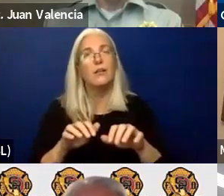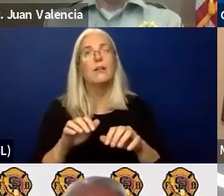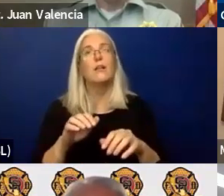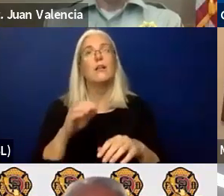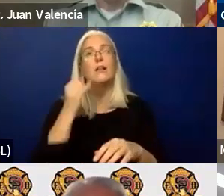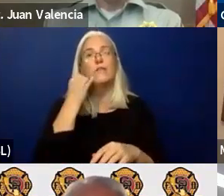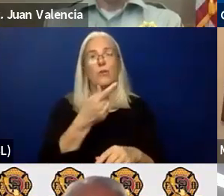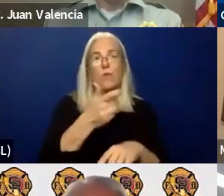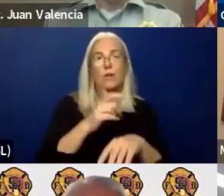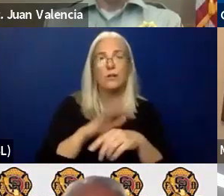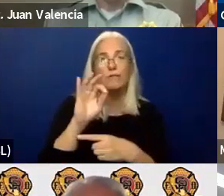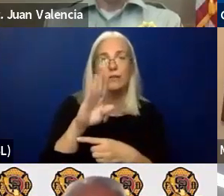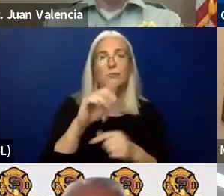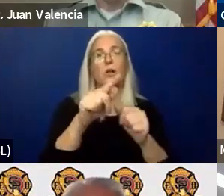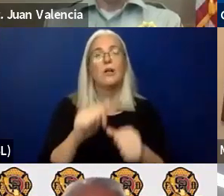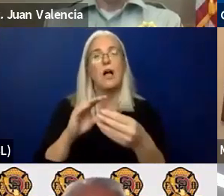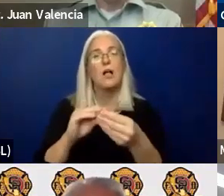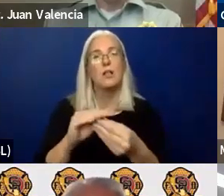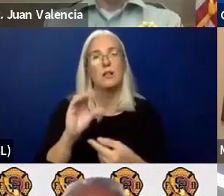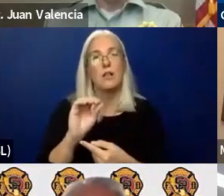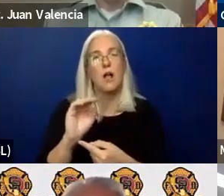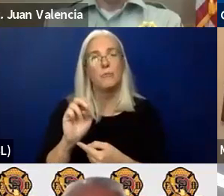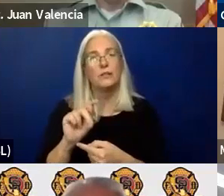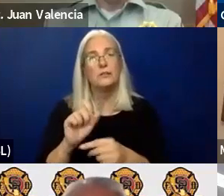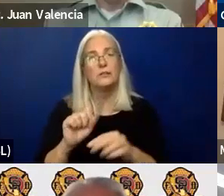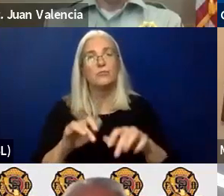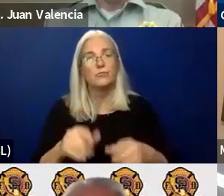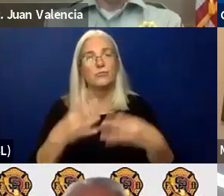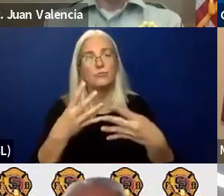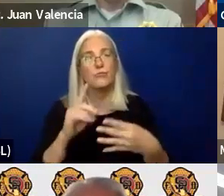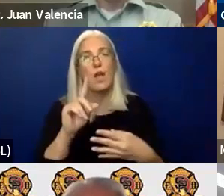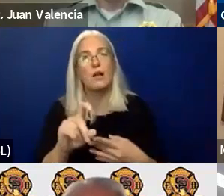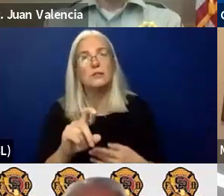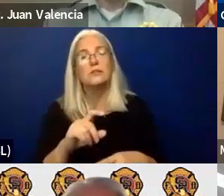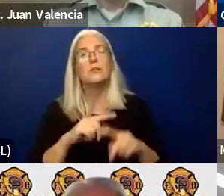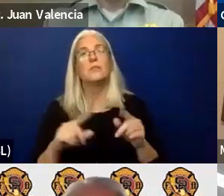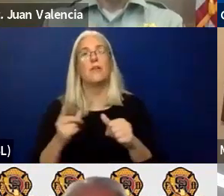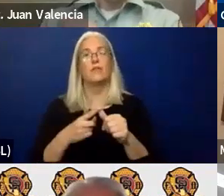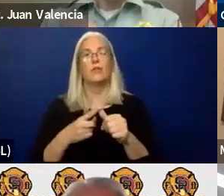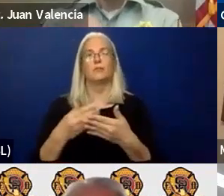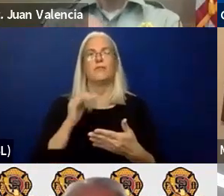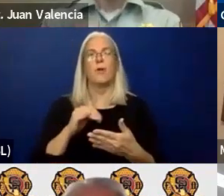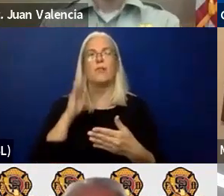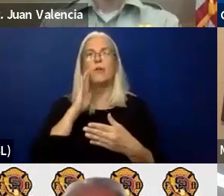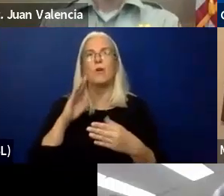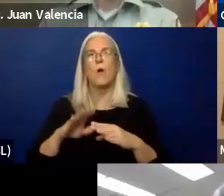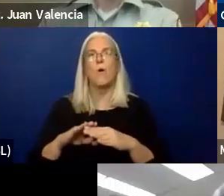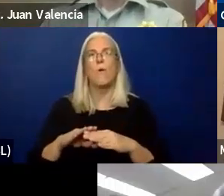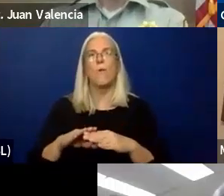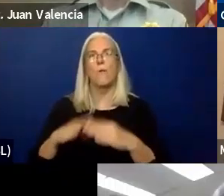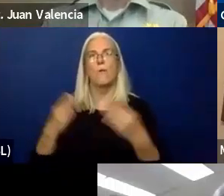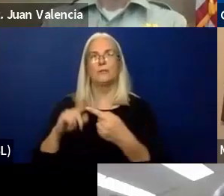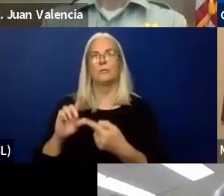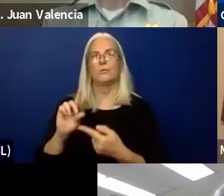us on Facebook Live. But before we get there, we are pleased to have with us Dr. Sundari Mace, who will be giving us an update